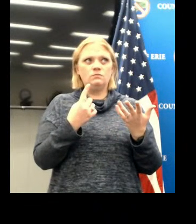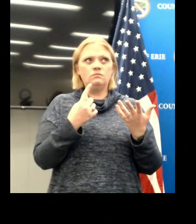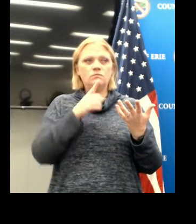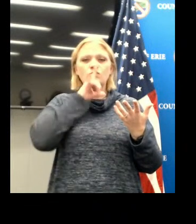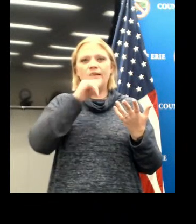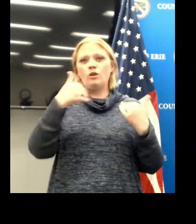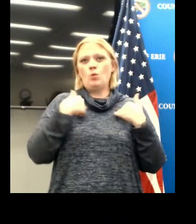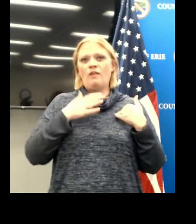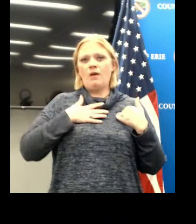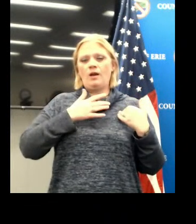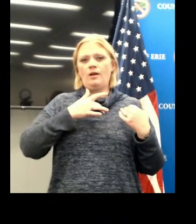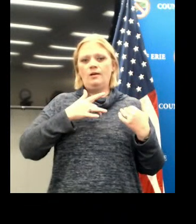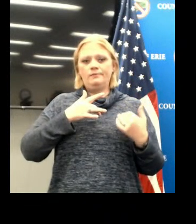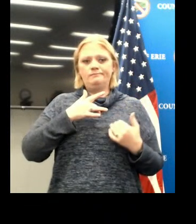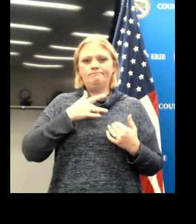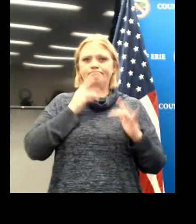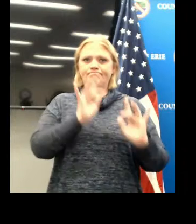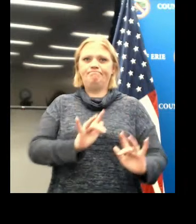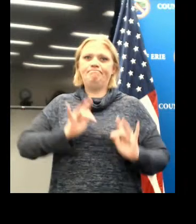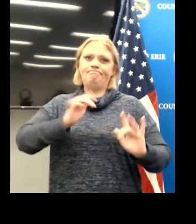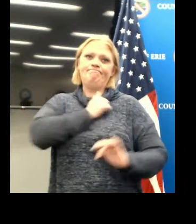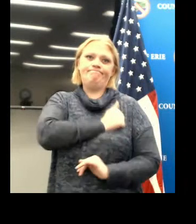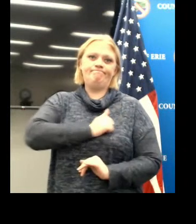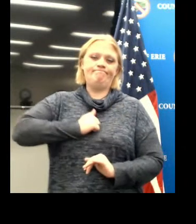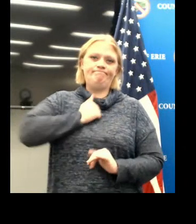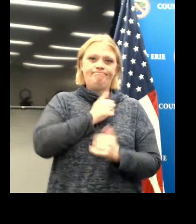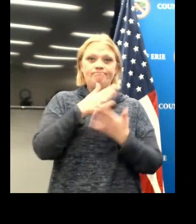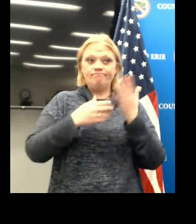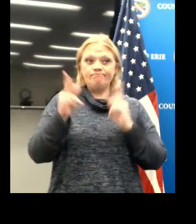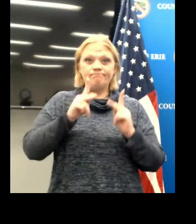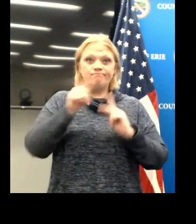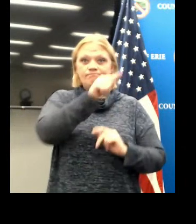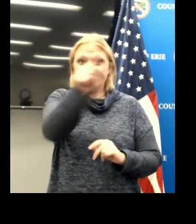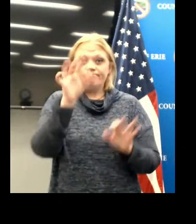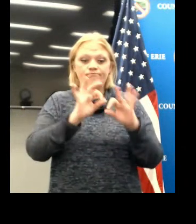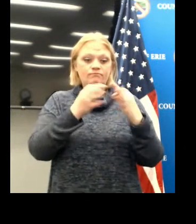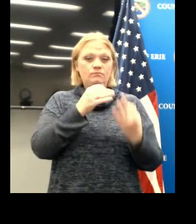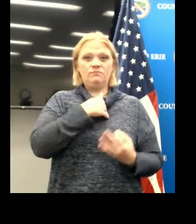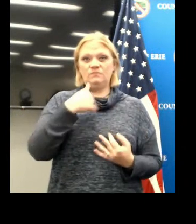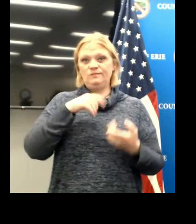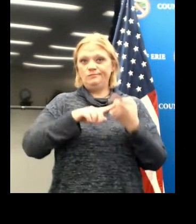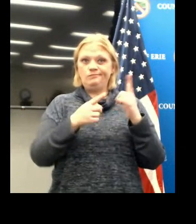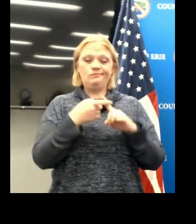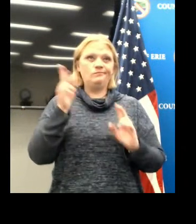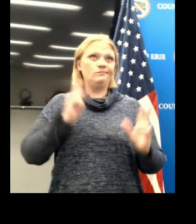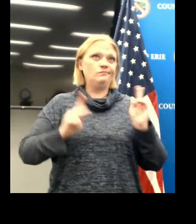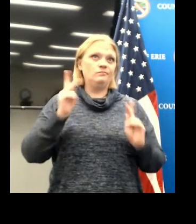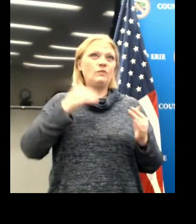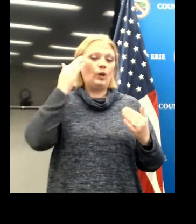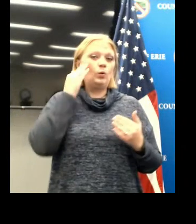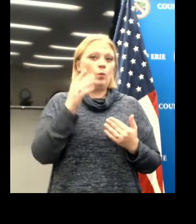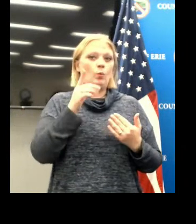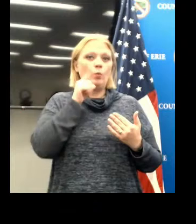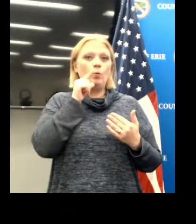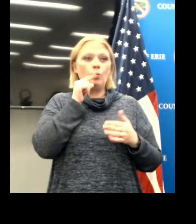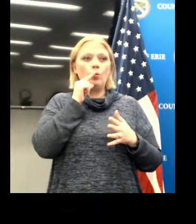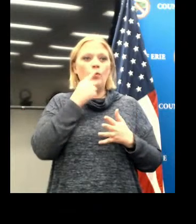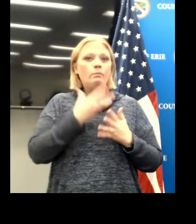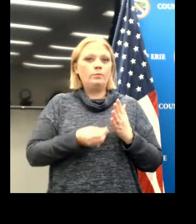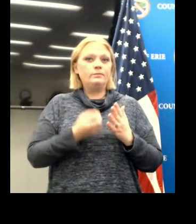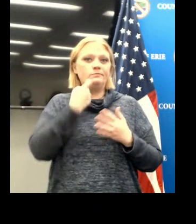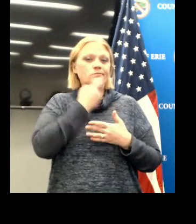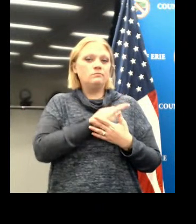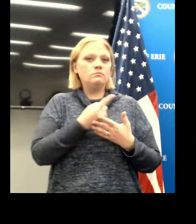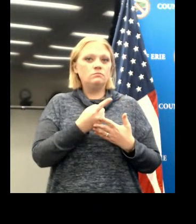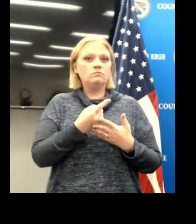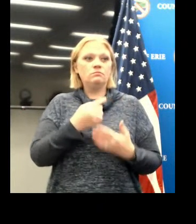have my condolences. And there's some individuals out there, some family members and friends of individuals I know who were lost in the last week that